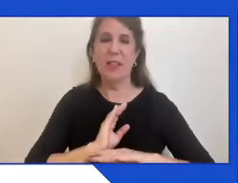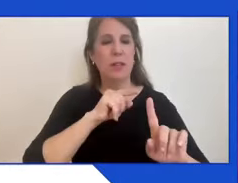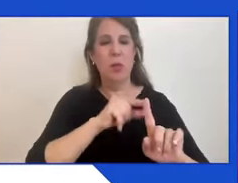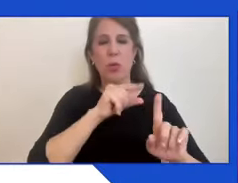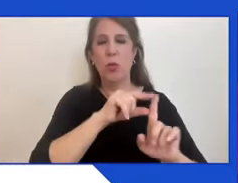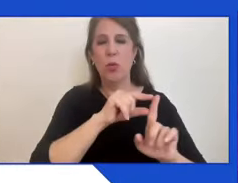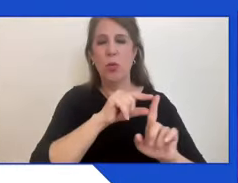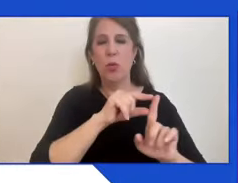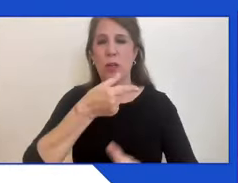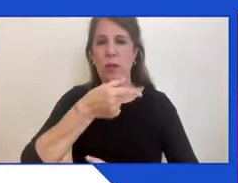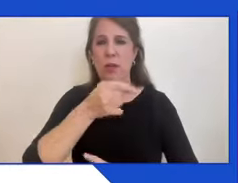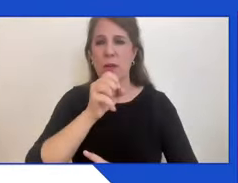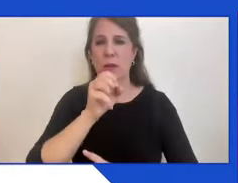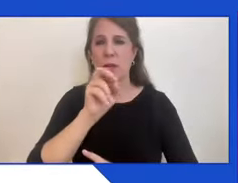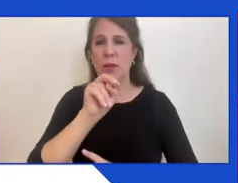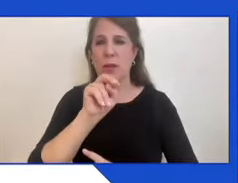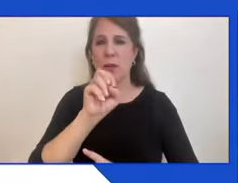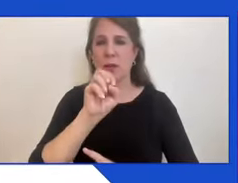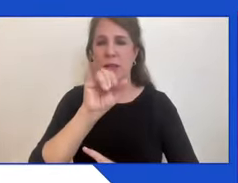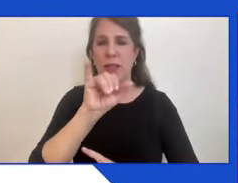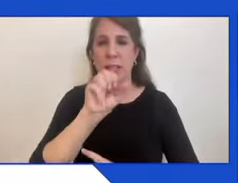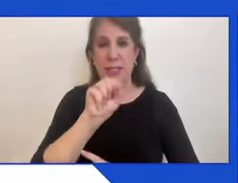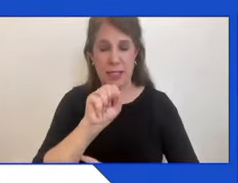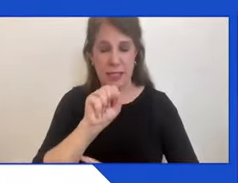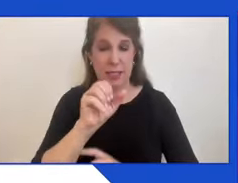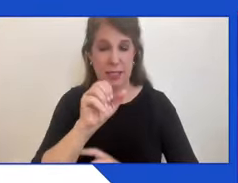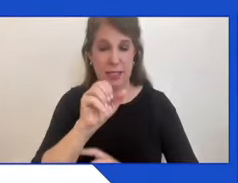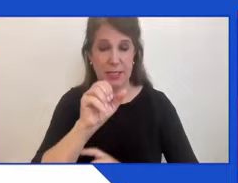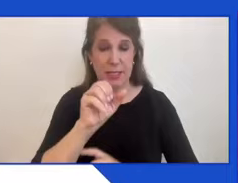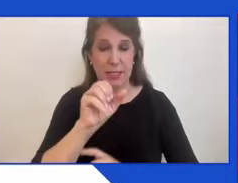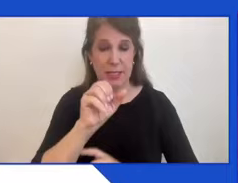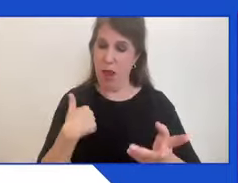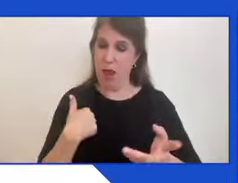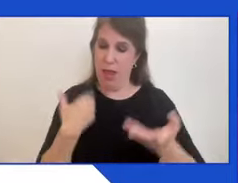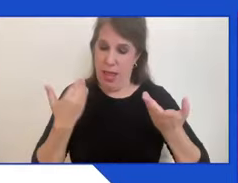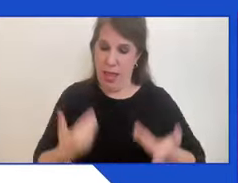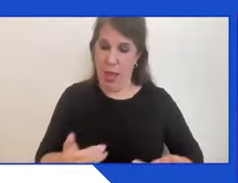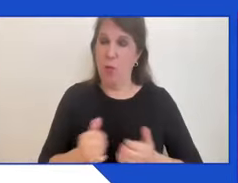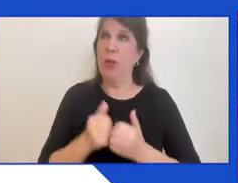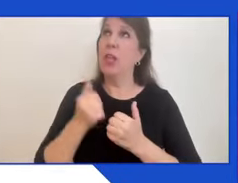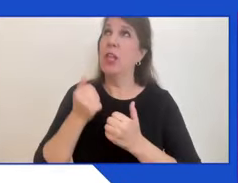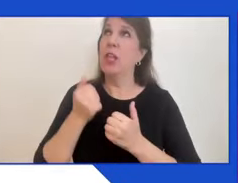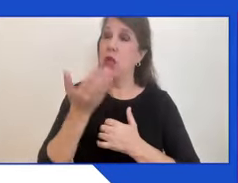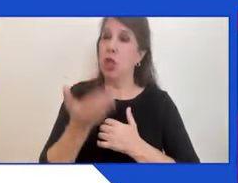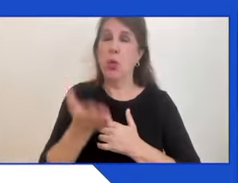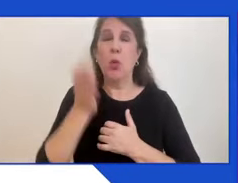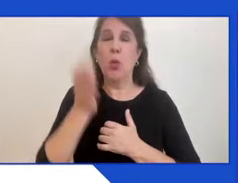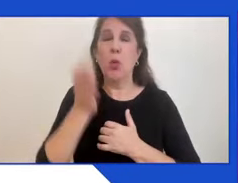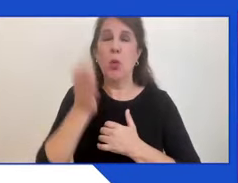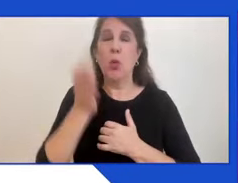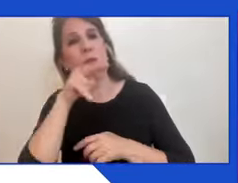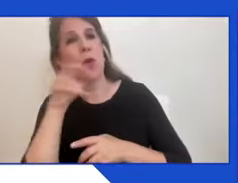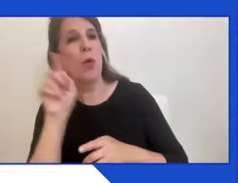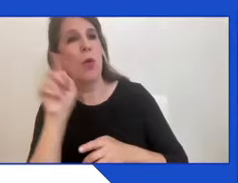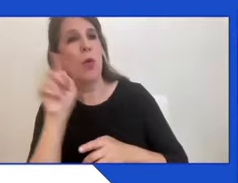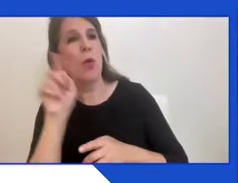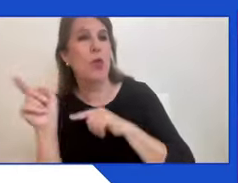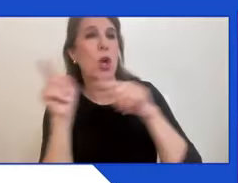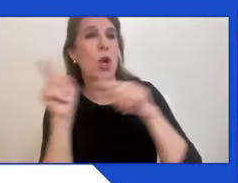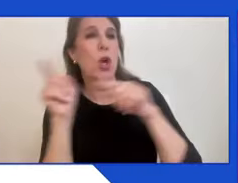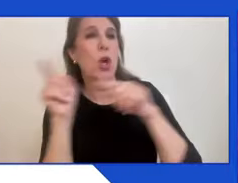Quote, here I am with you. I will watch over you wherever you go and will bring you back to this